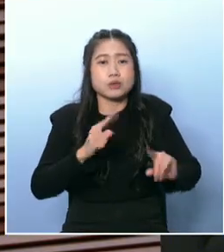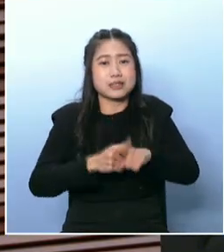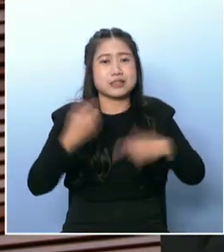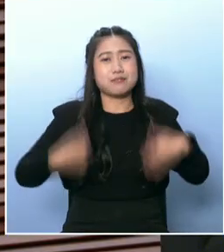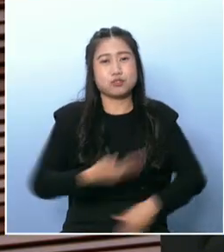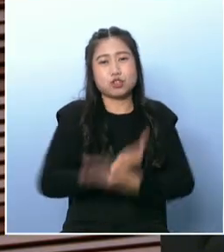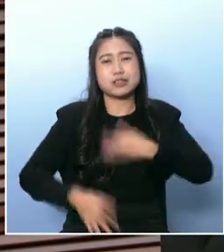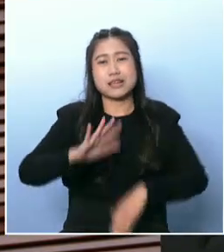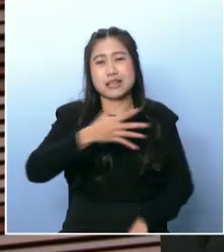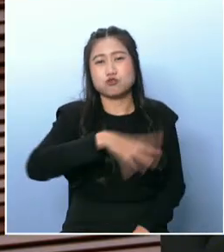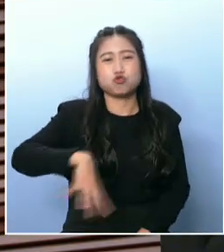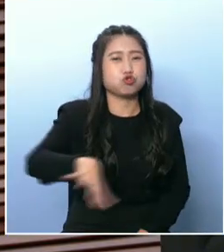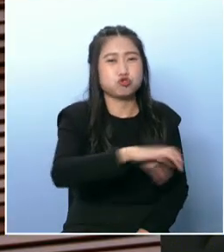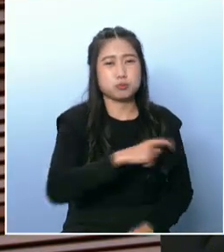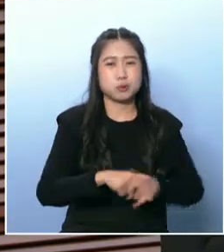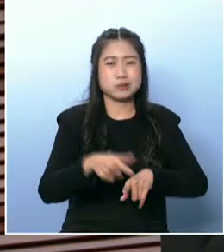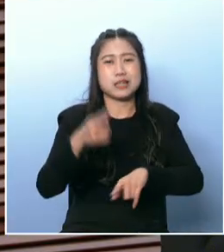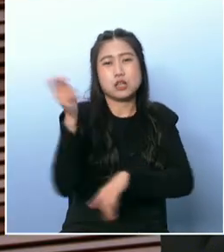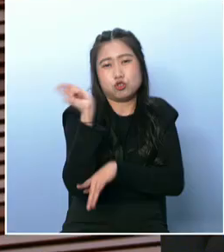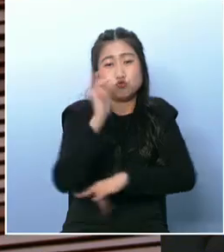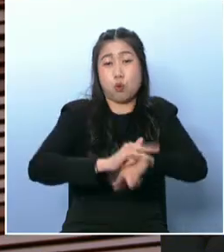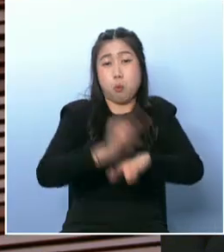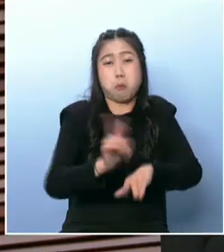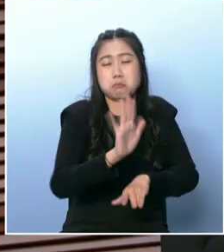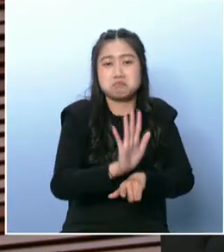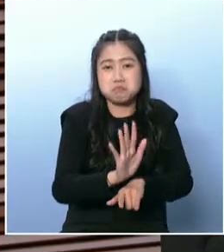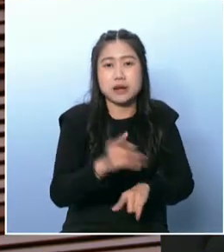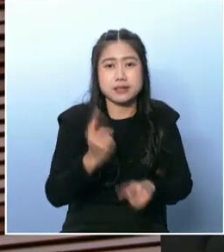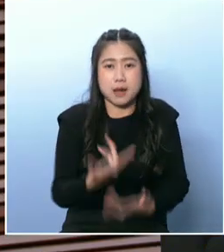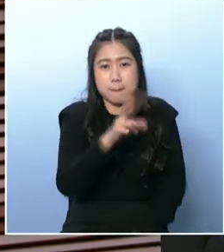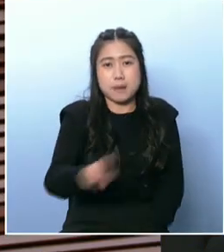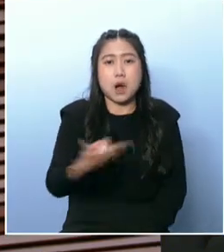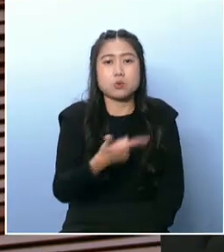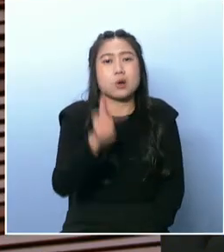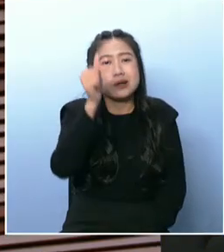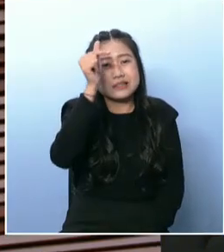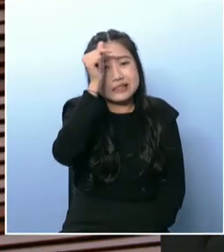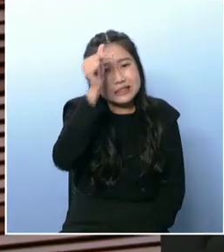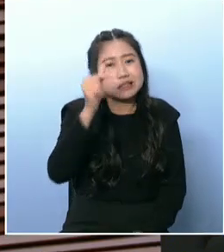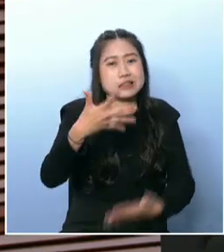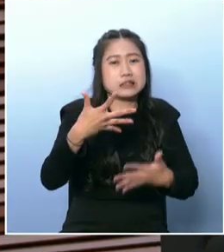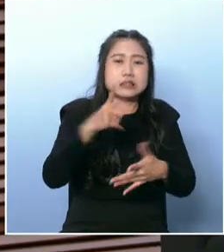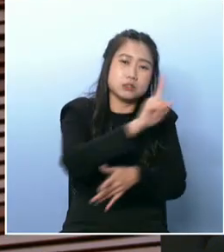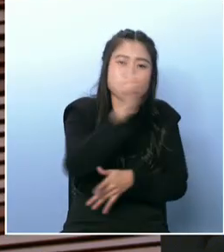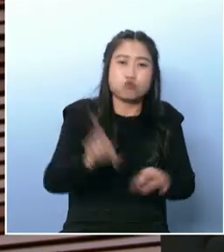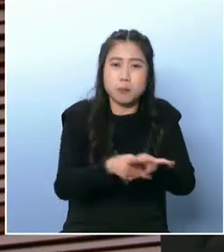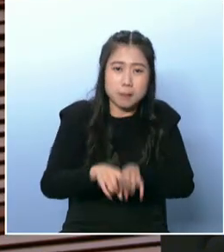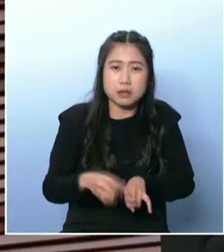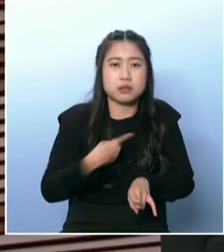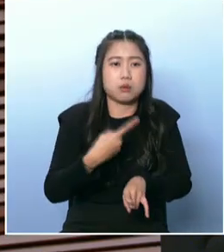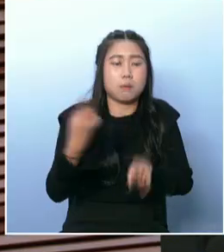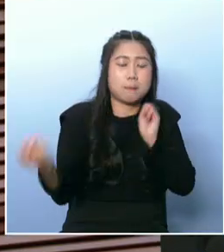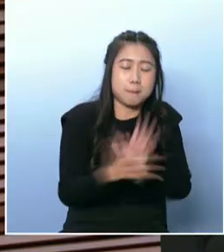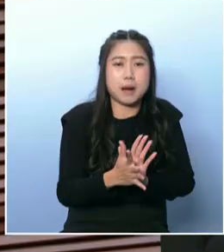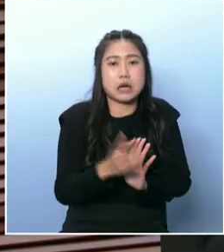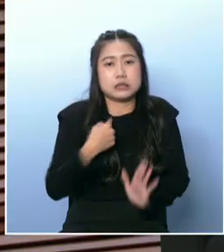more about that in future, because for the PWDs, not all of them need CSSA. Some of them